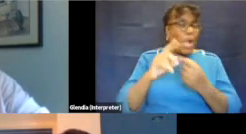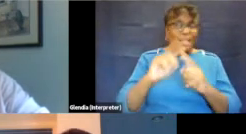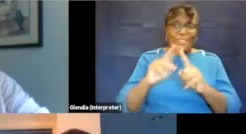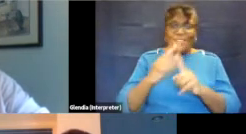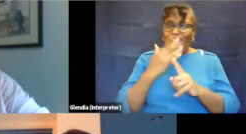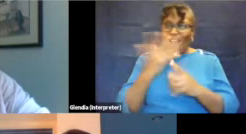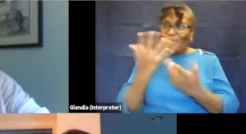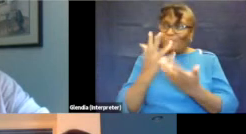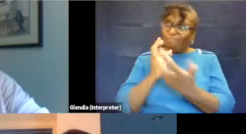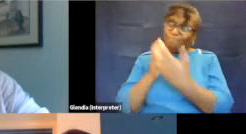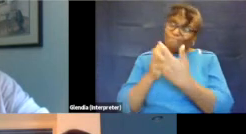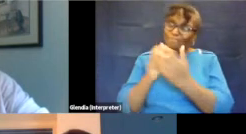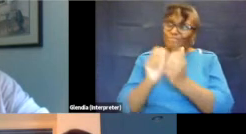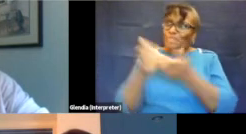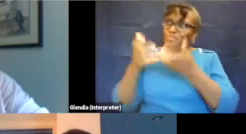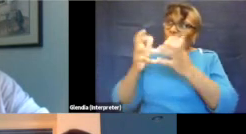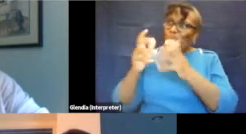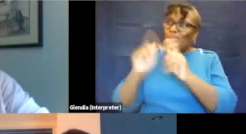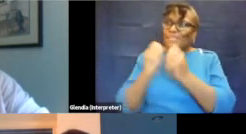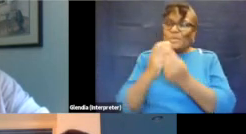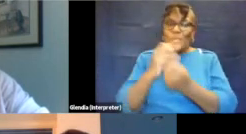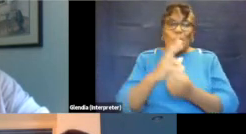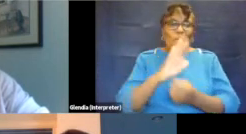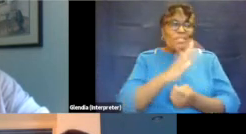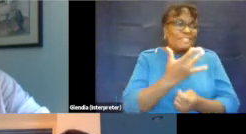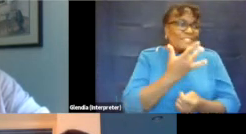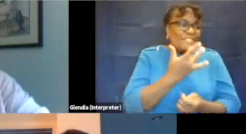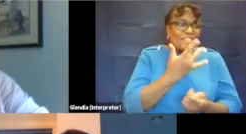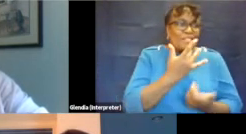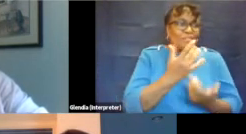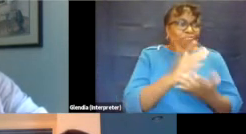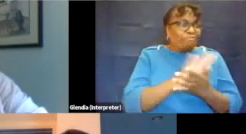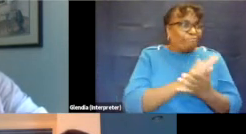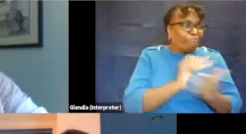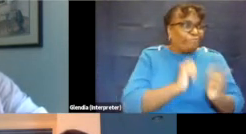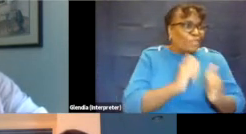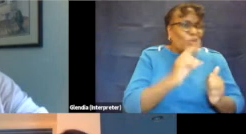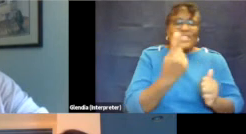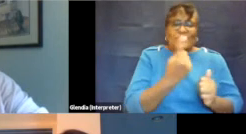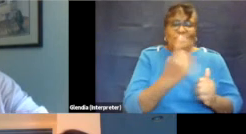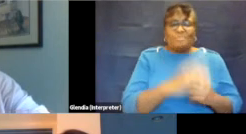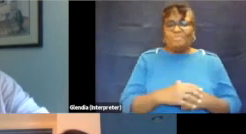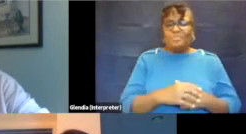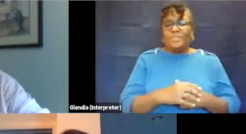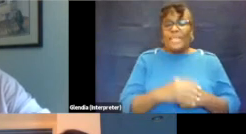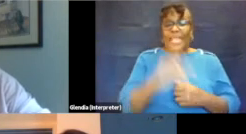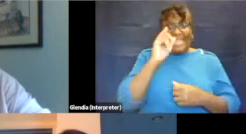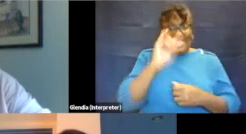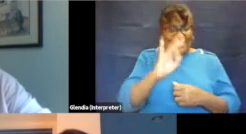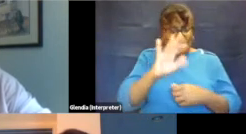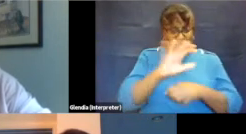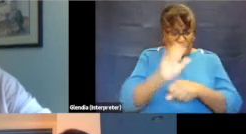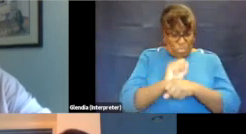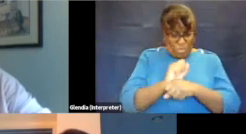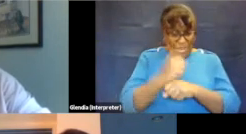a difference for your child. If the appointment has a whole bunch of tests that are going to be done, ask if your child